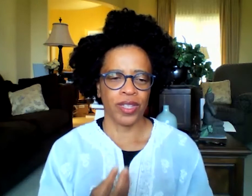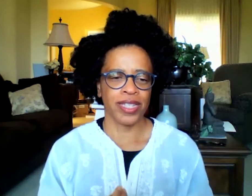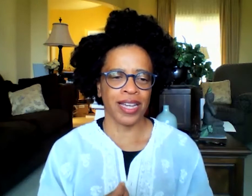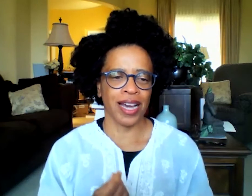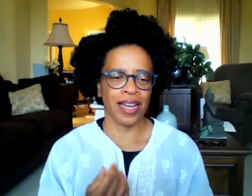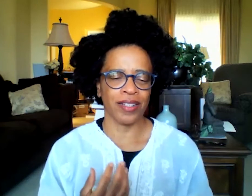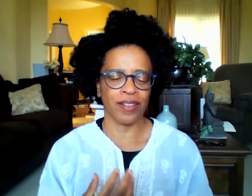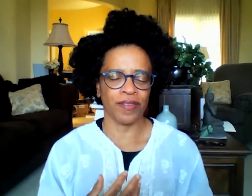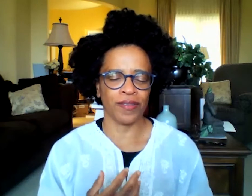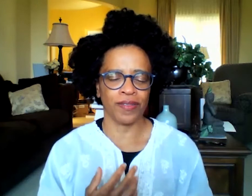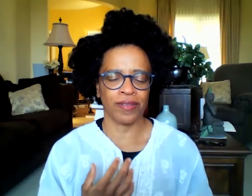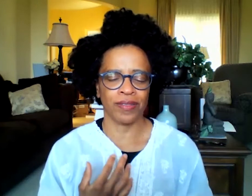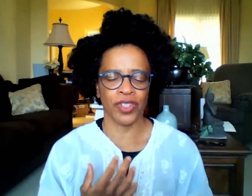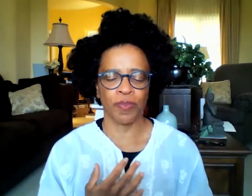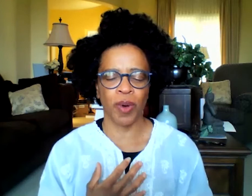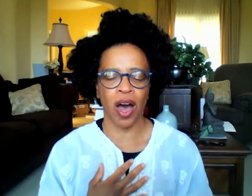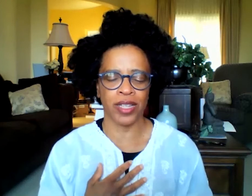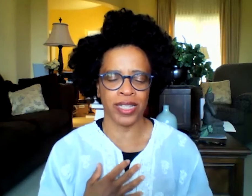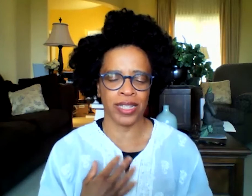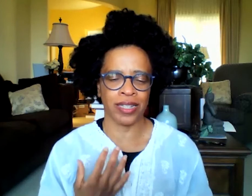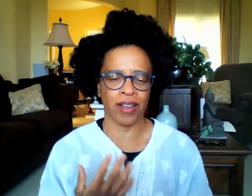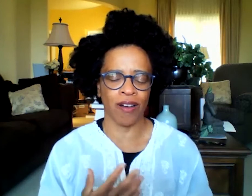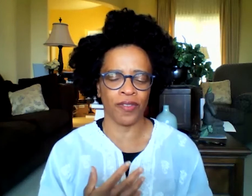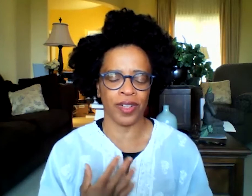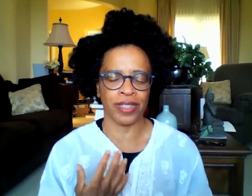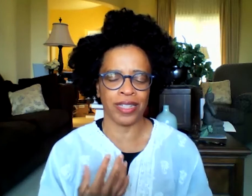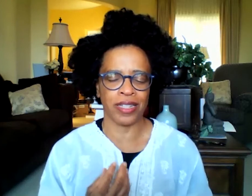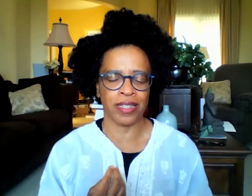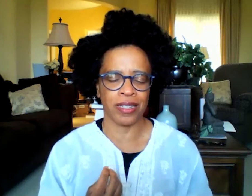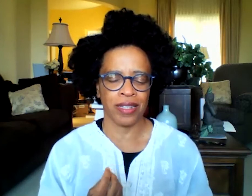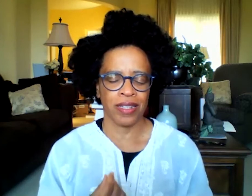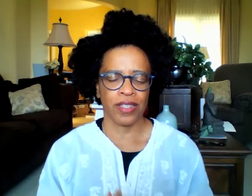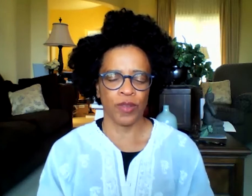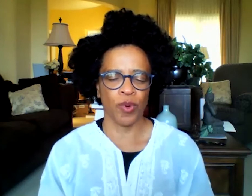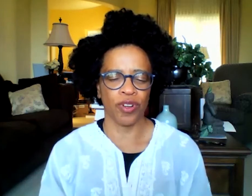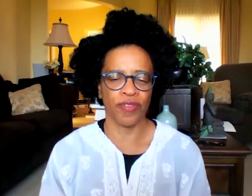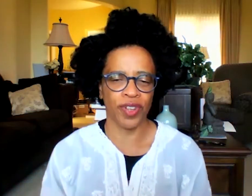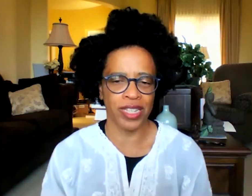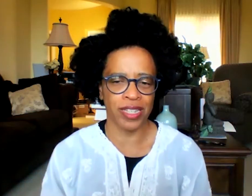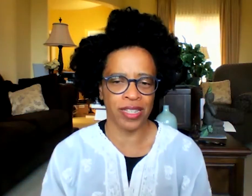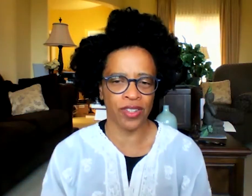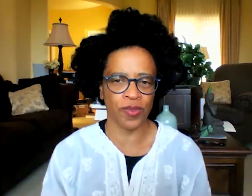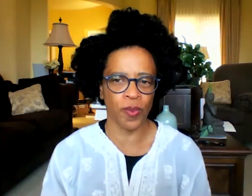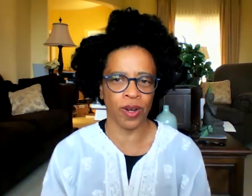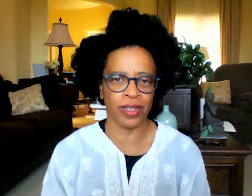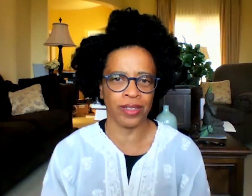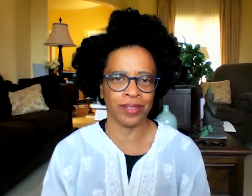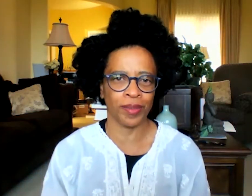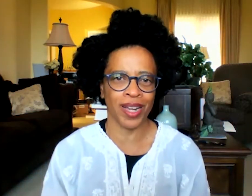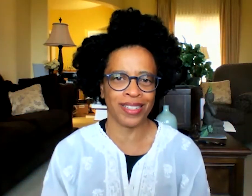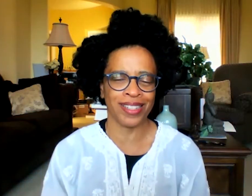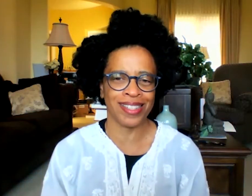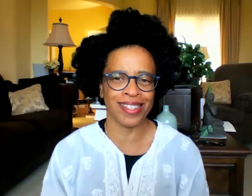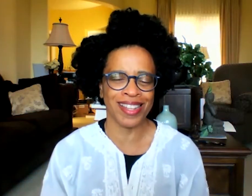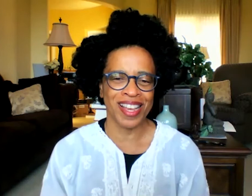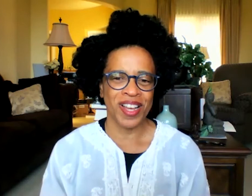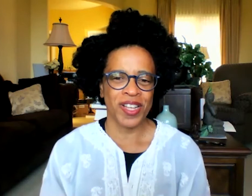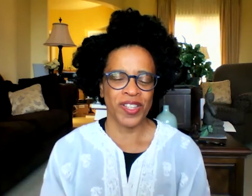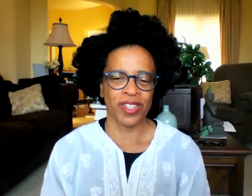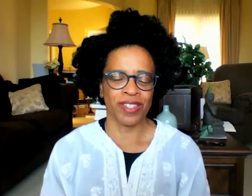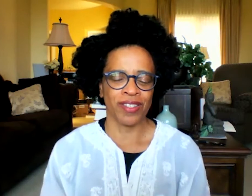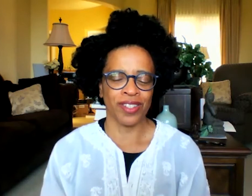So this kind of just pausing and offering these supportive phrases is just one practice.